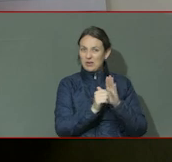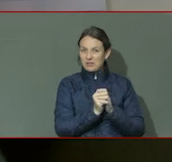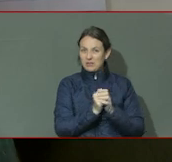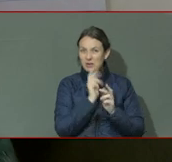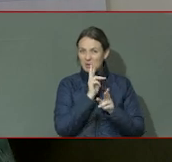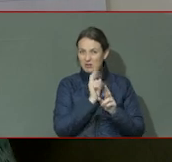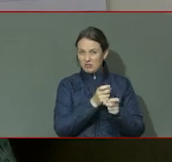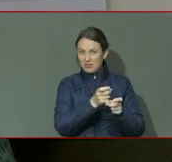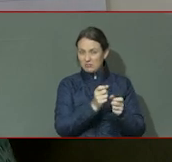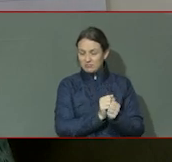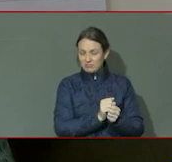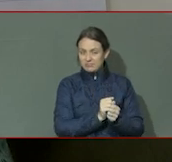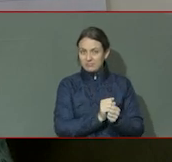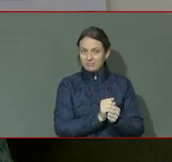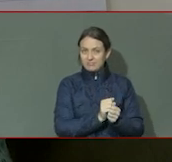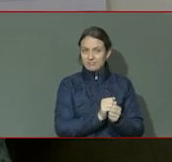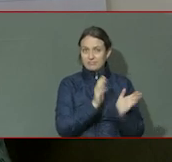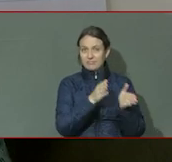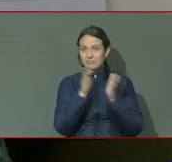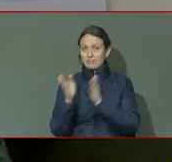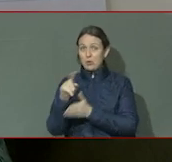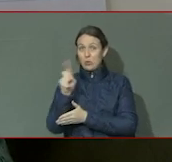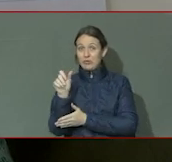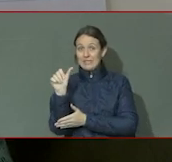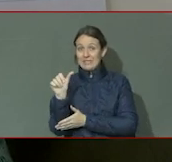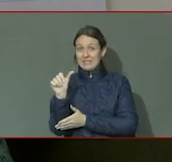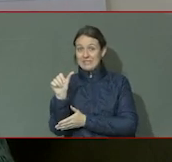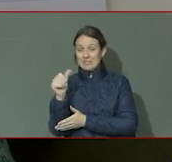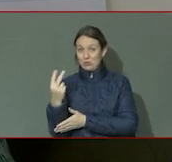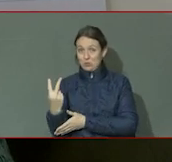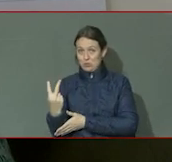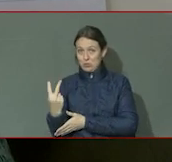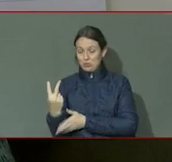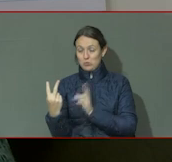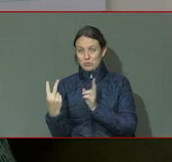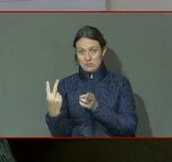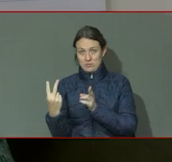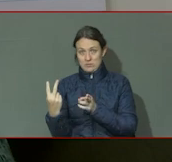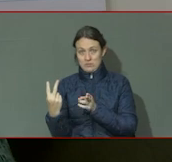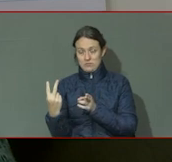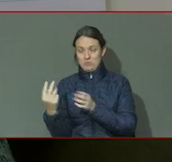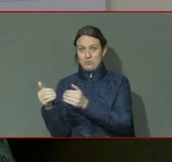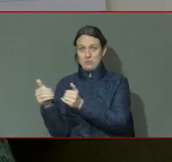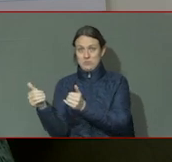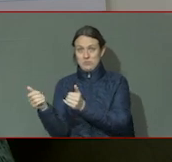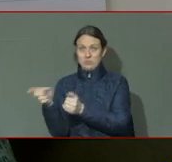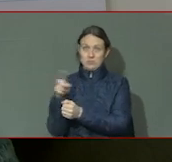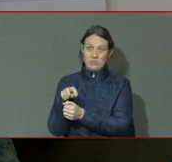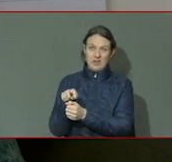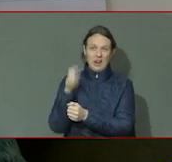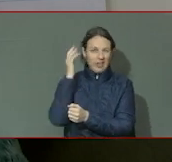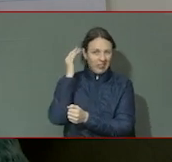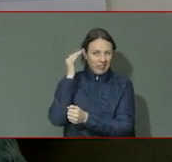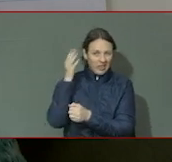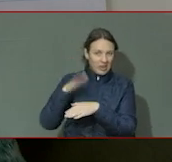rate. If you look at question 6, it's also usually one with theory in it, like